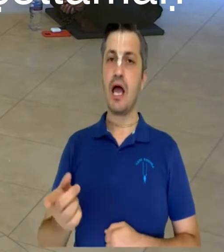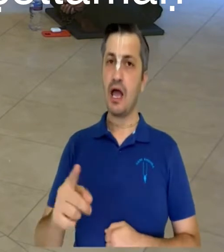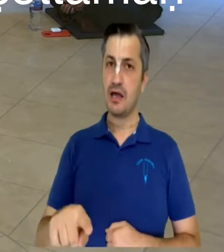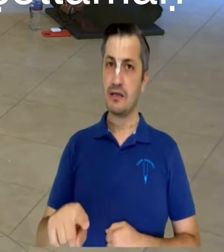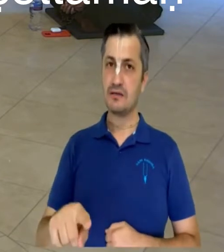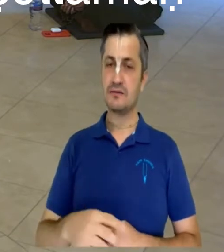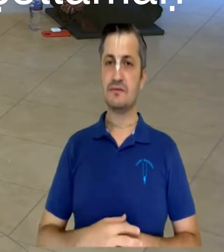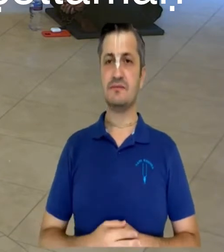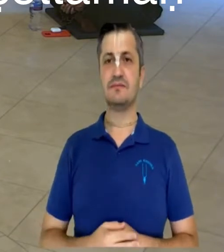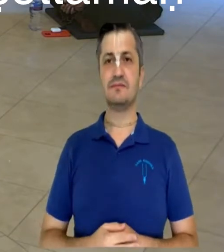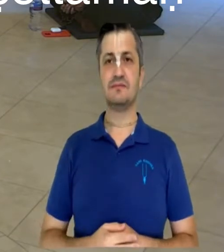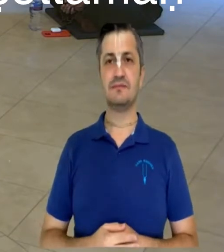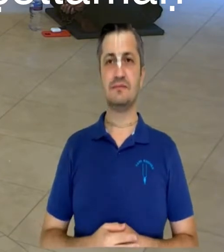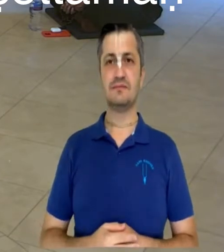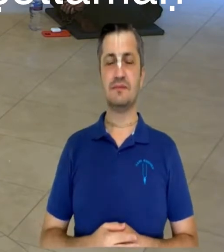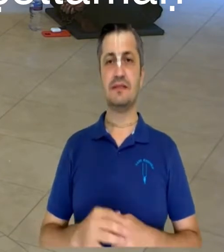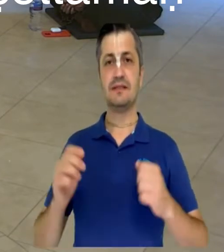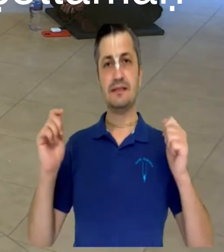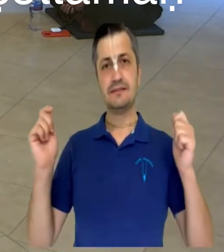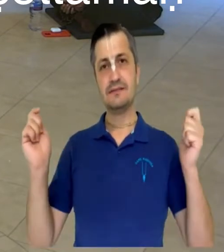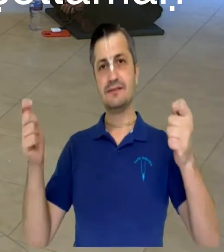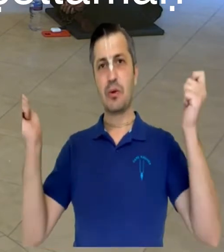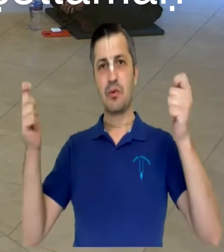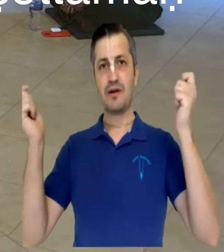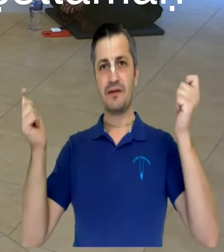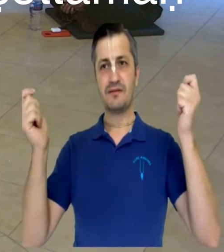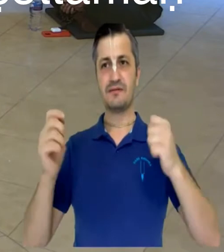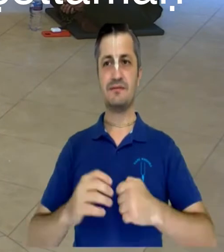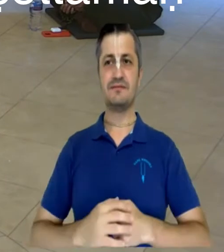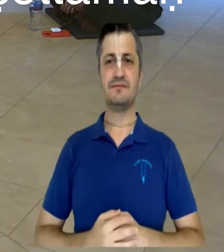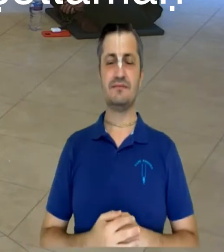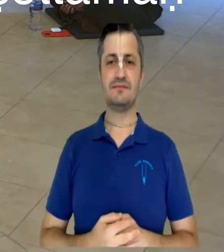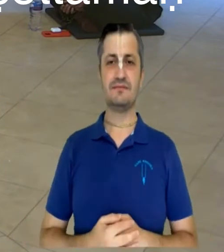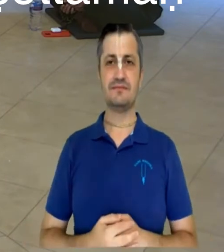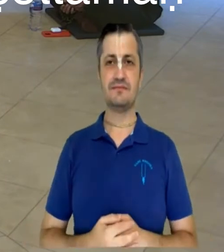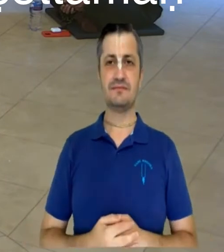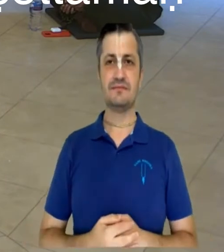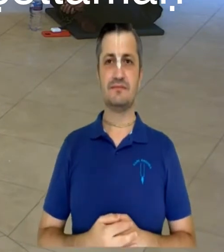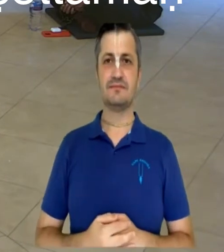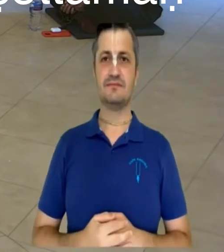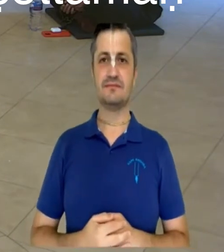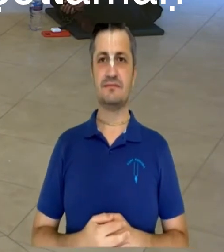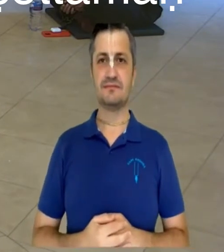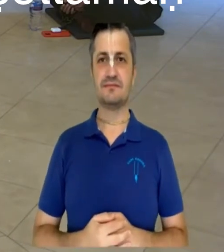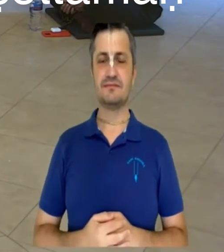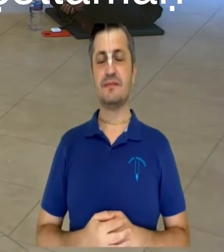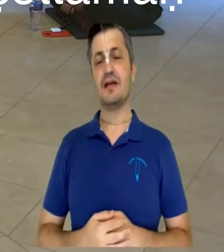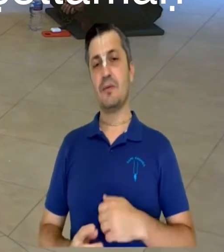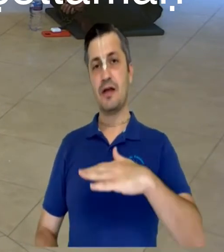Pratita, celebrated. Purusha Uttama, as the Supreme